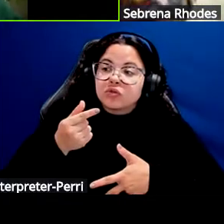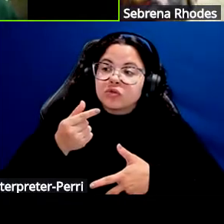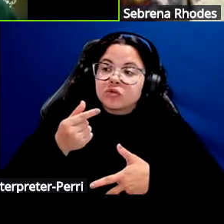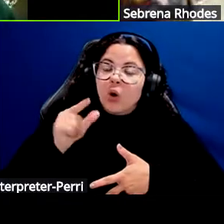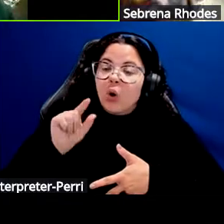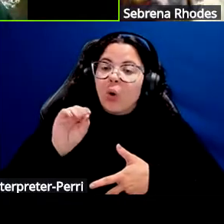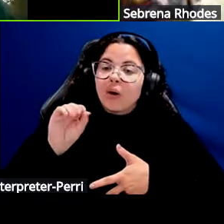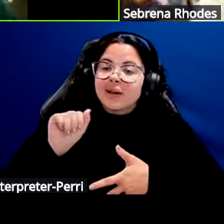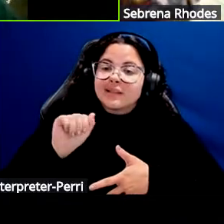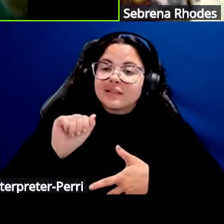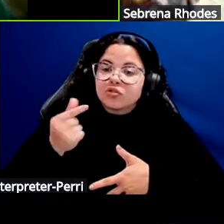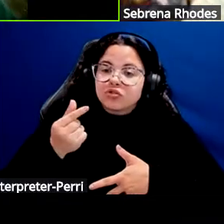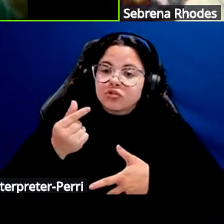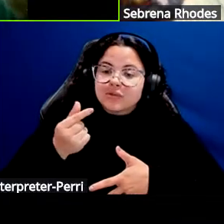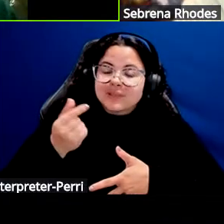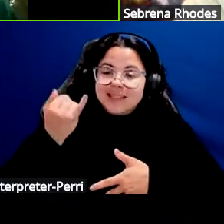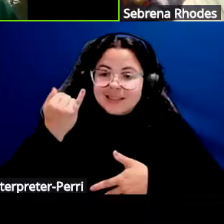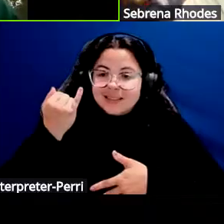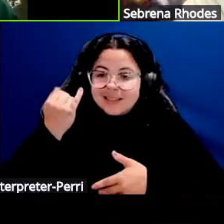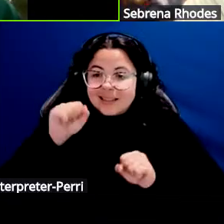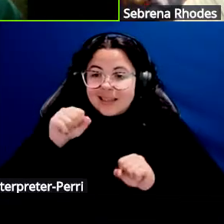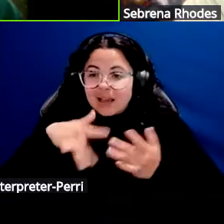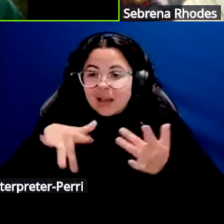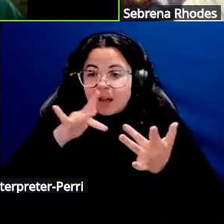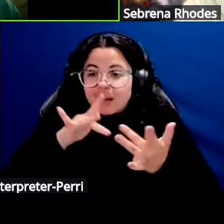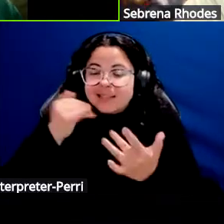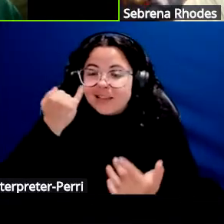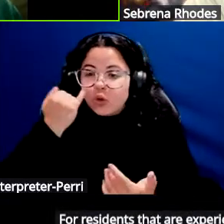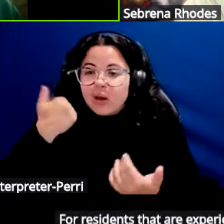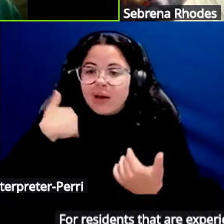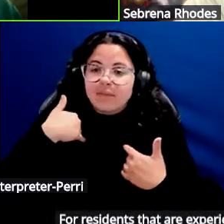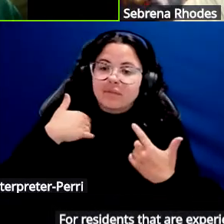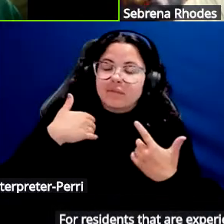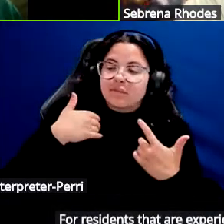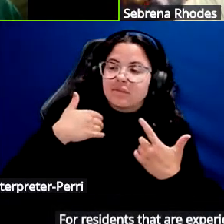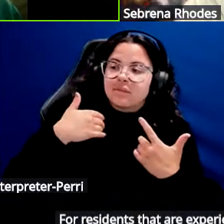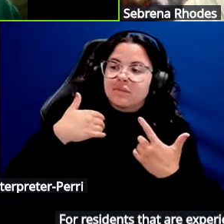experiencing landlord or consumer issues, can contact them for free assistance